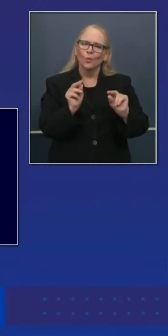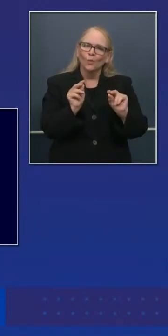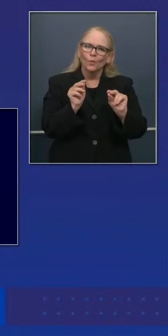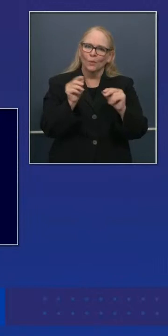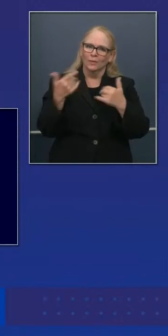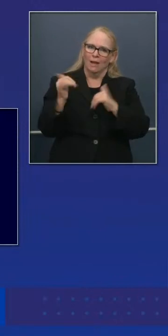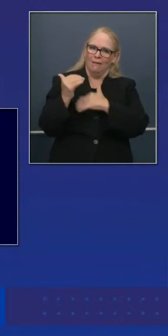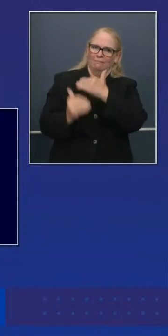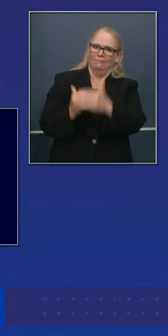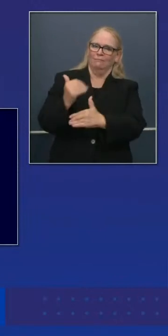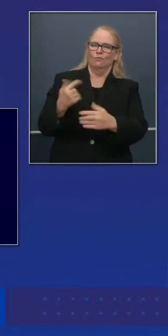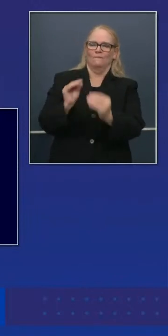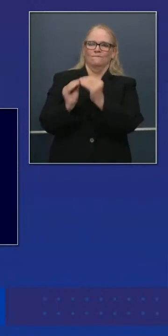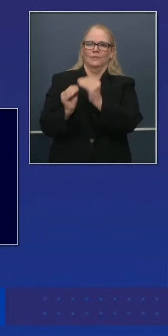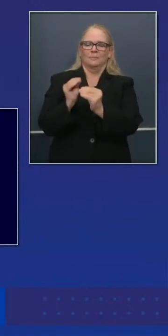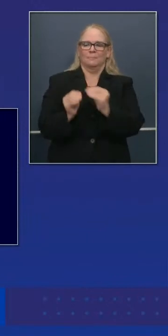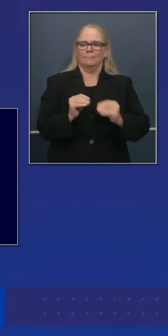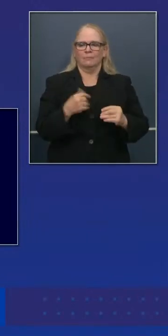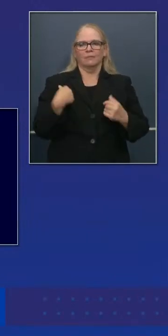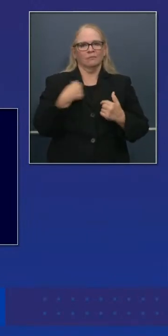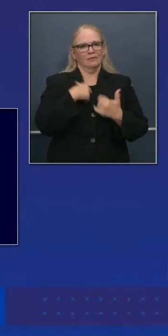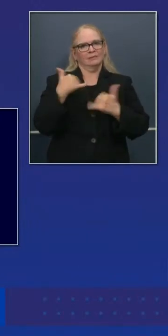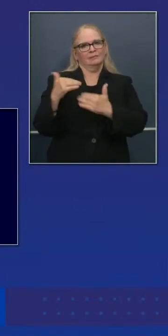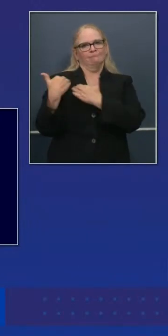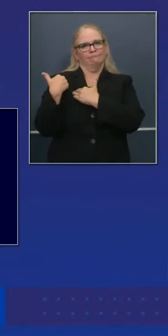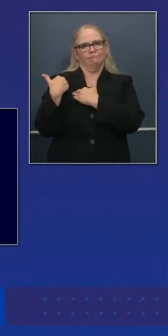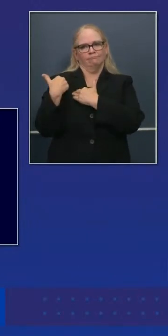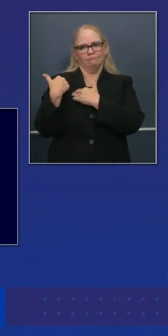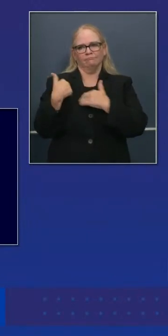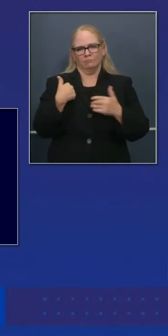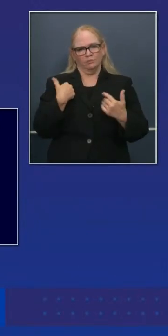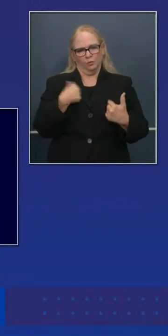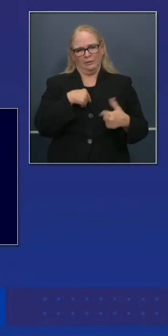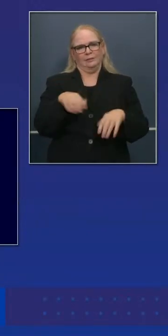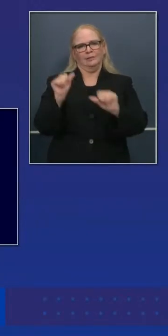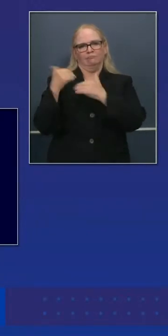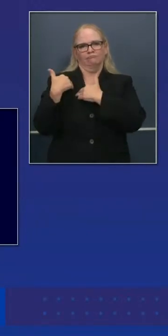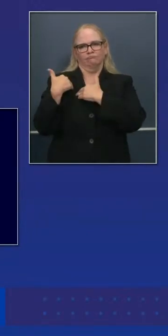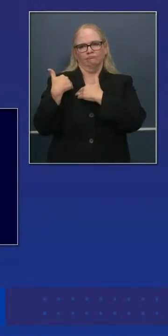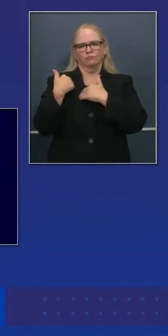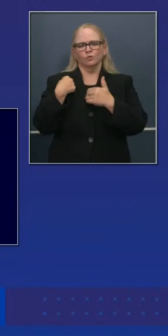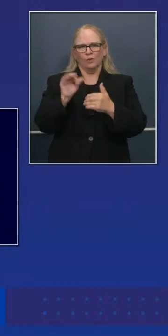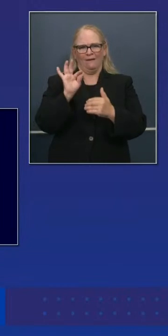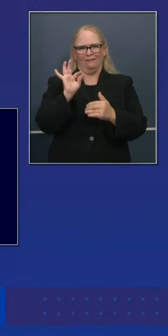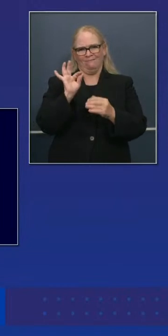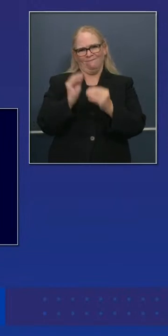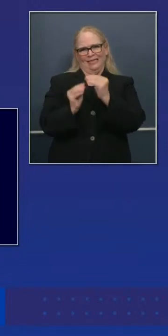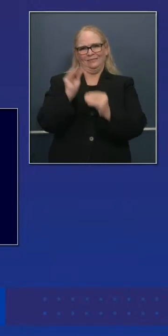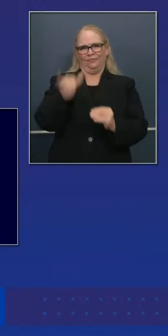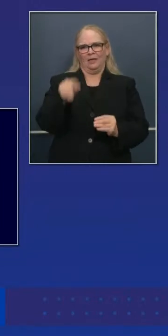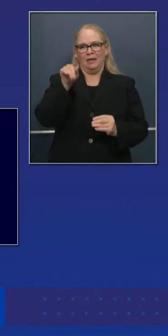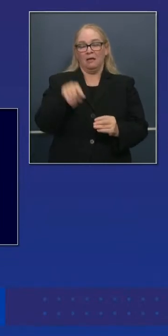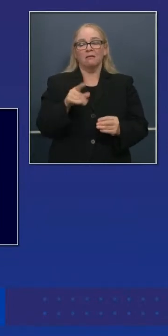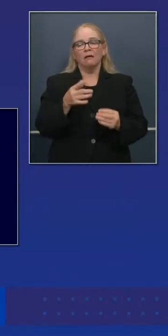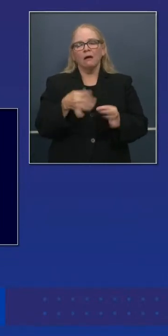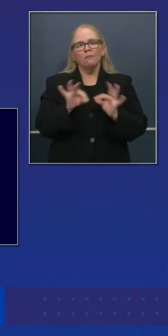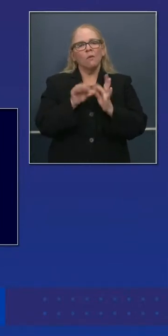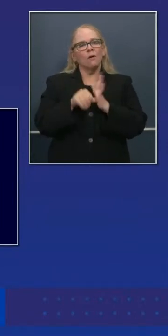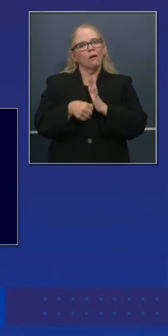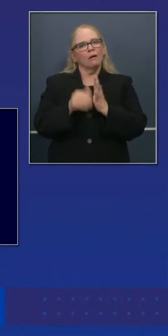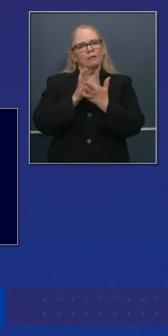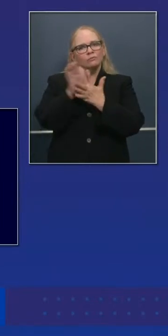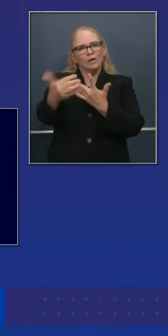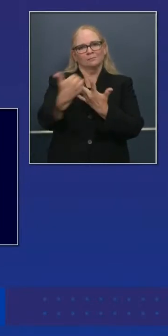accountable. And in that accountability comes a responsibility to be transparent about these things, to be forthright with you about these things. Dr.